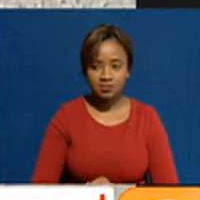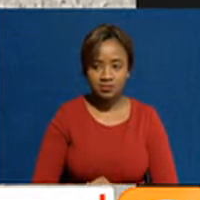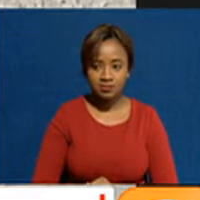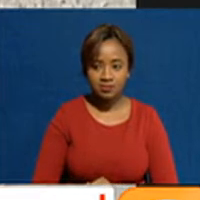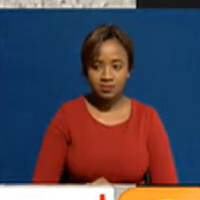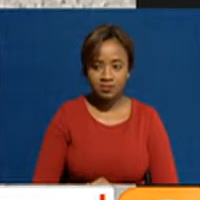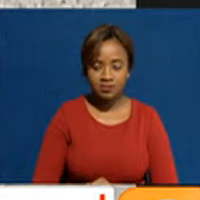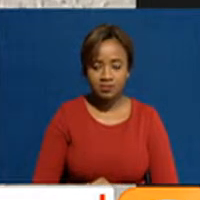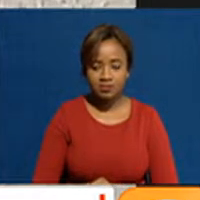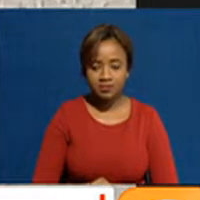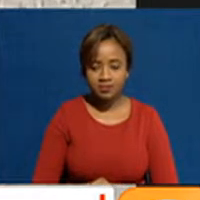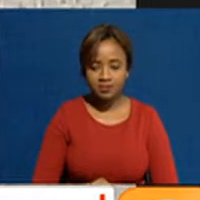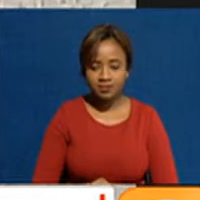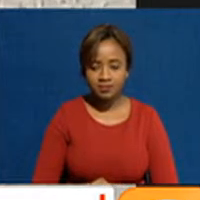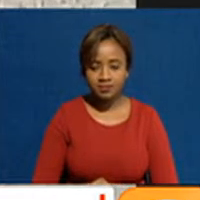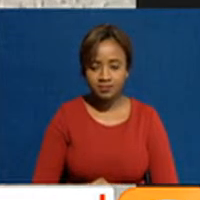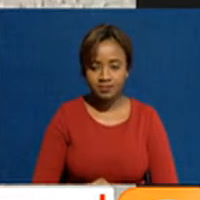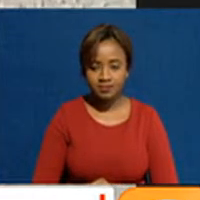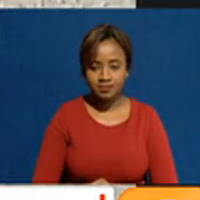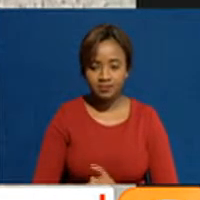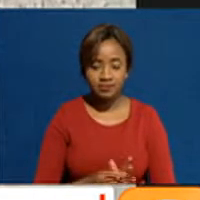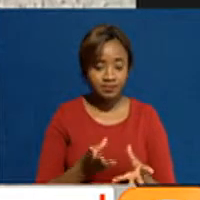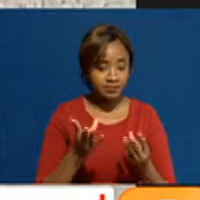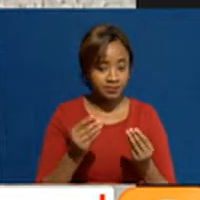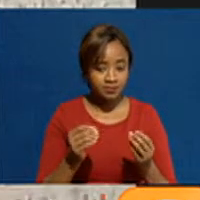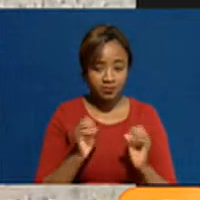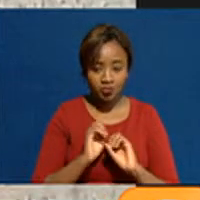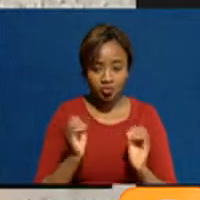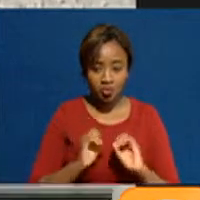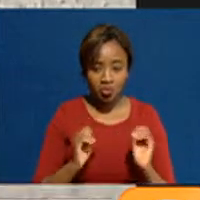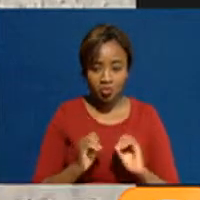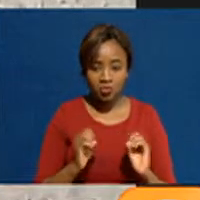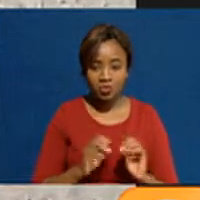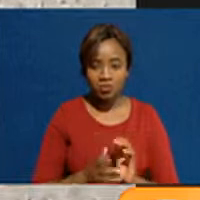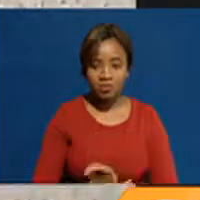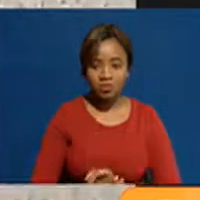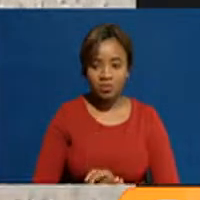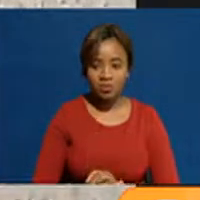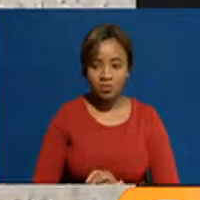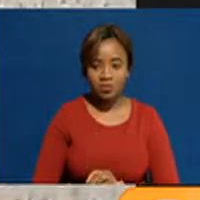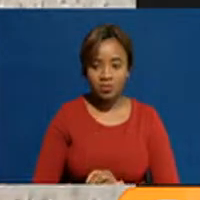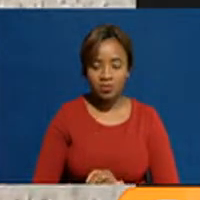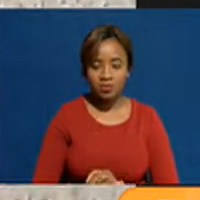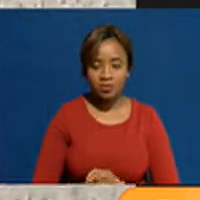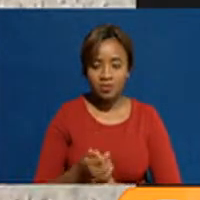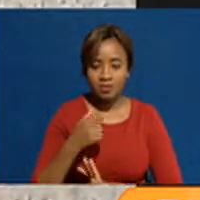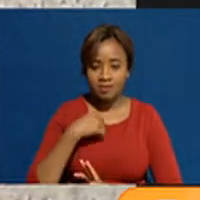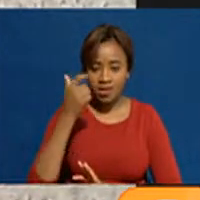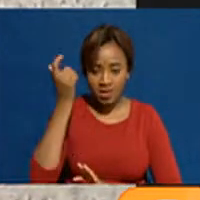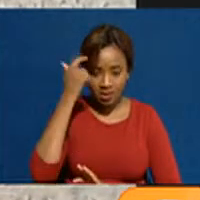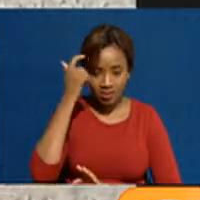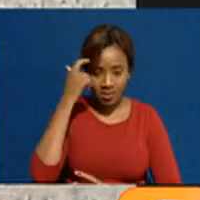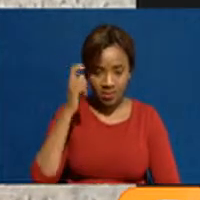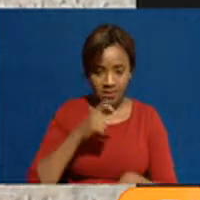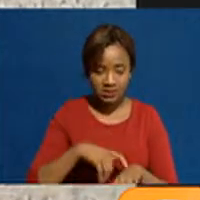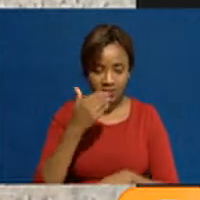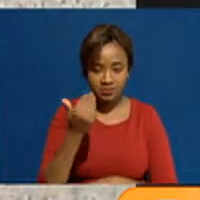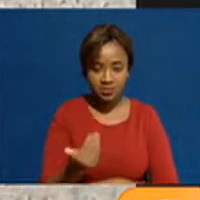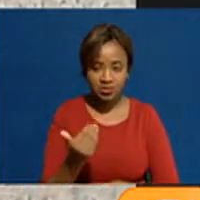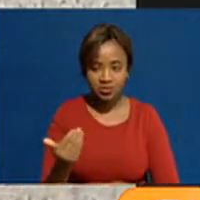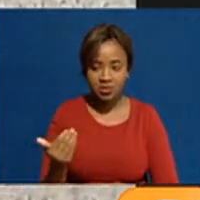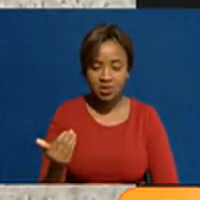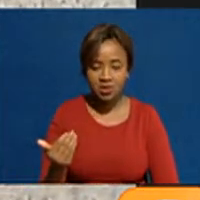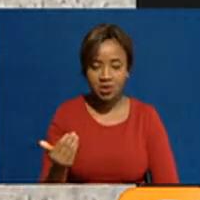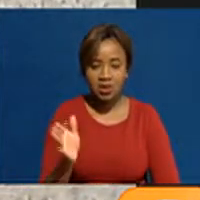grade seven, it was quite challenging for us as parents. In fact, I remember when the children were almost going back to